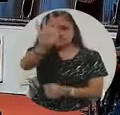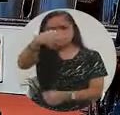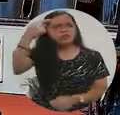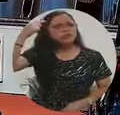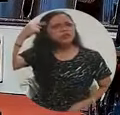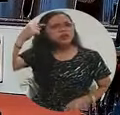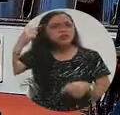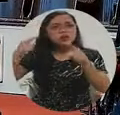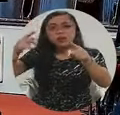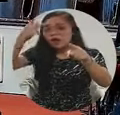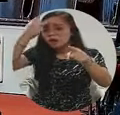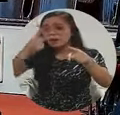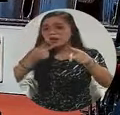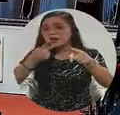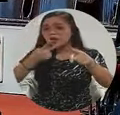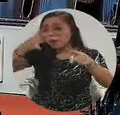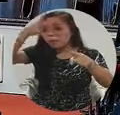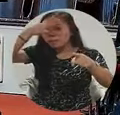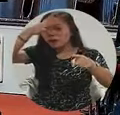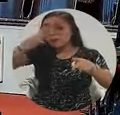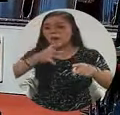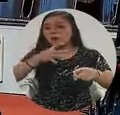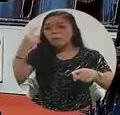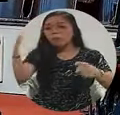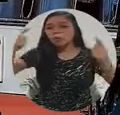And after listening carefully, we ought to be like-minded.